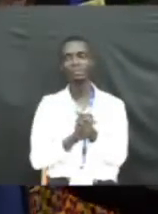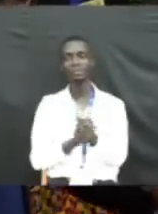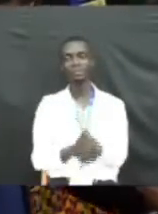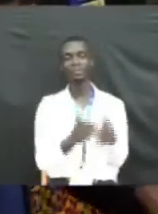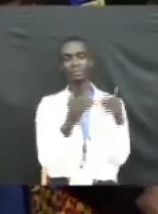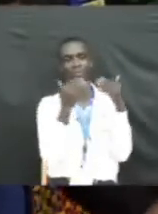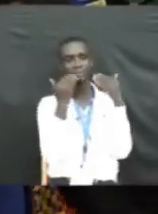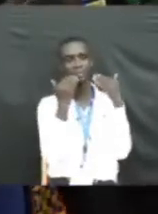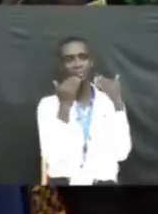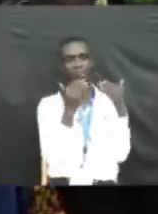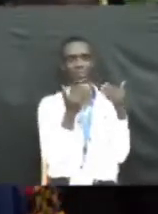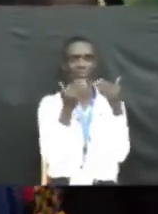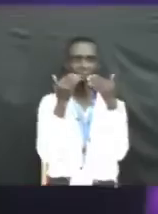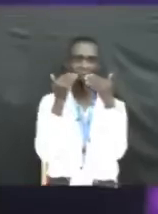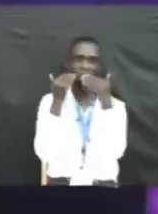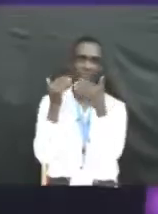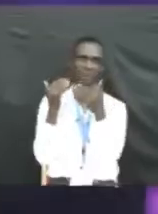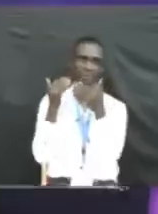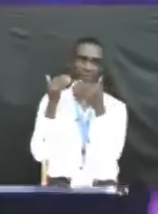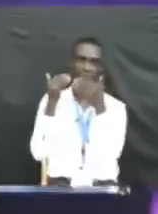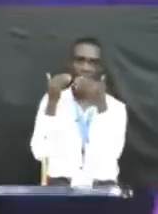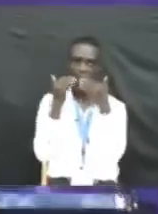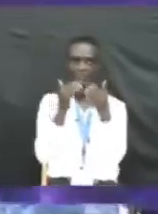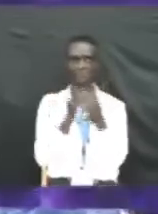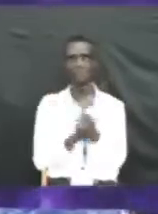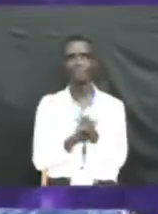Thank you. Thank you very much.